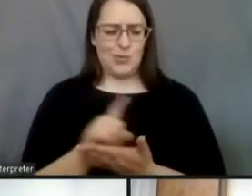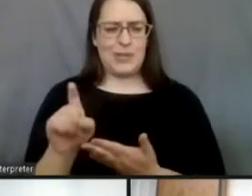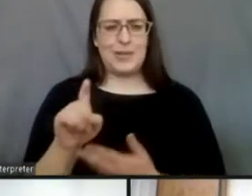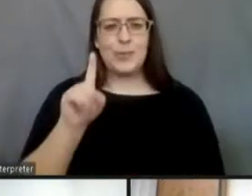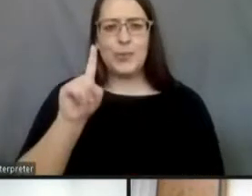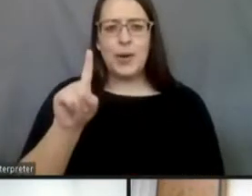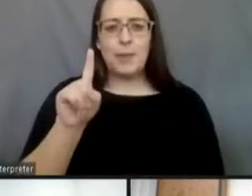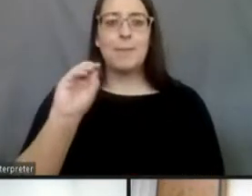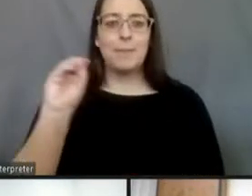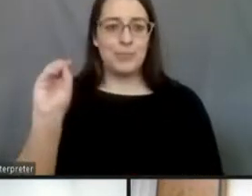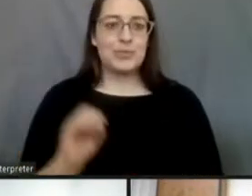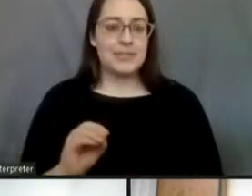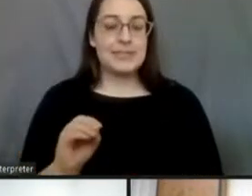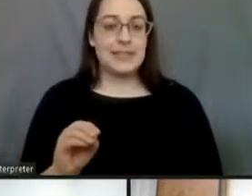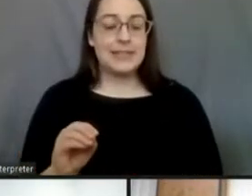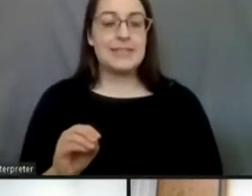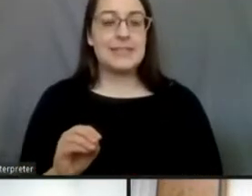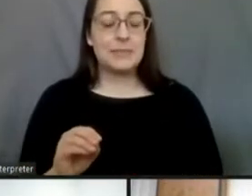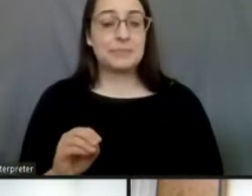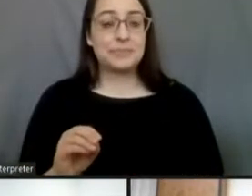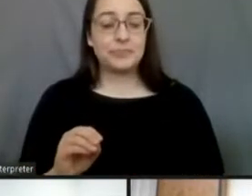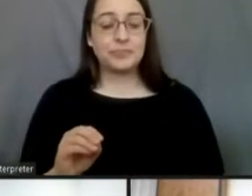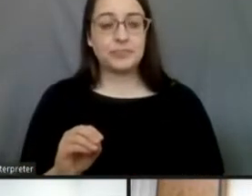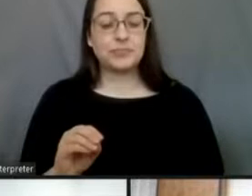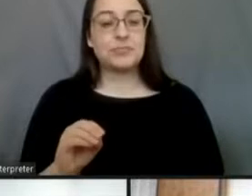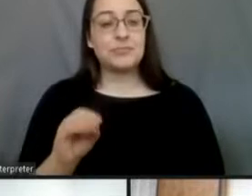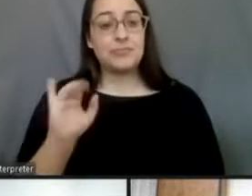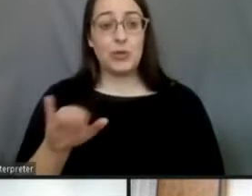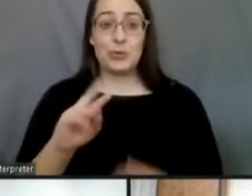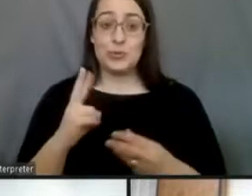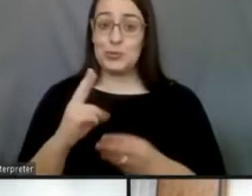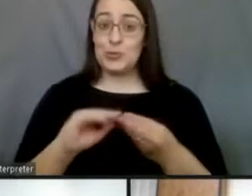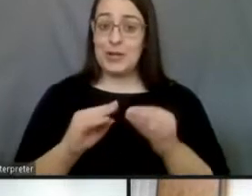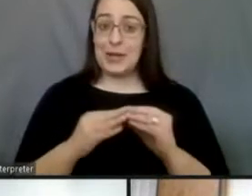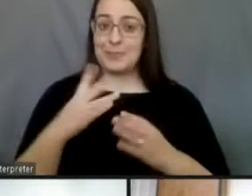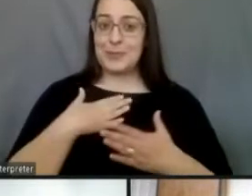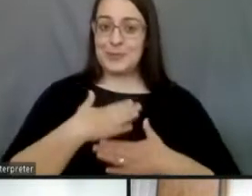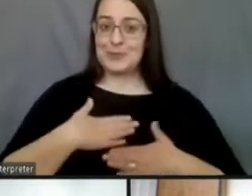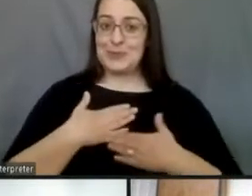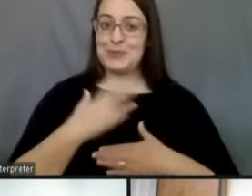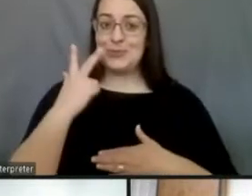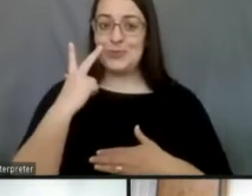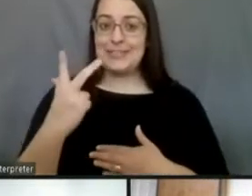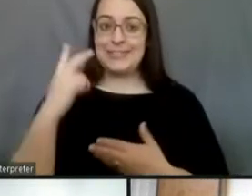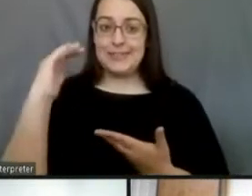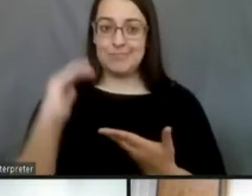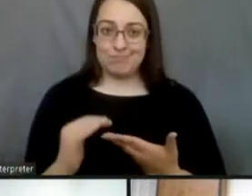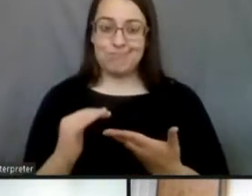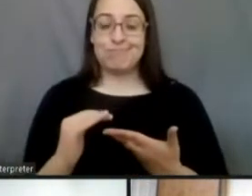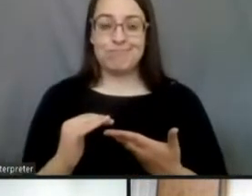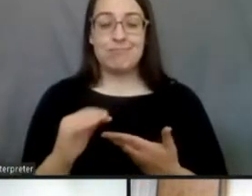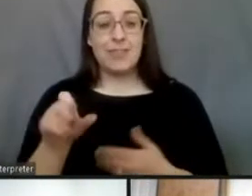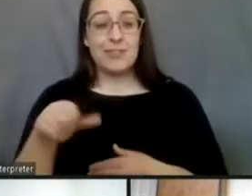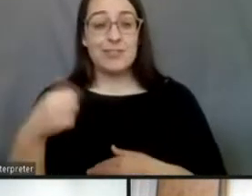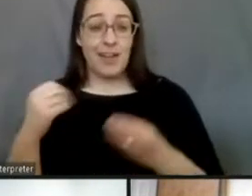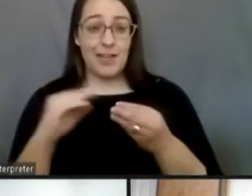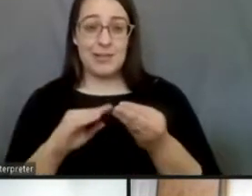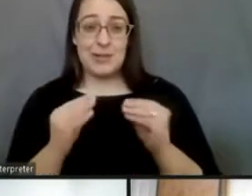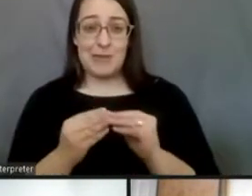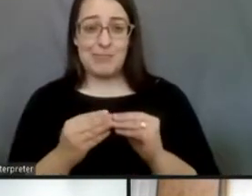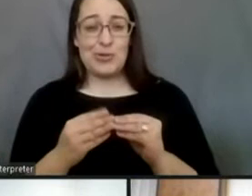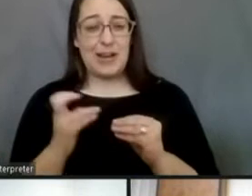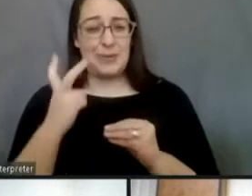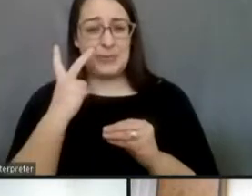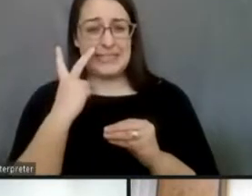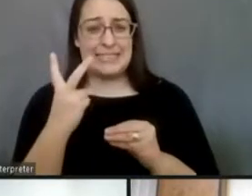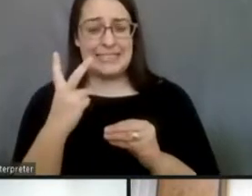at 1%. And so while those are two numbers I enjoy seeing low and I want to keep those down, there is another number that I would like to